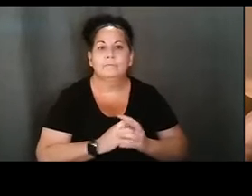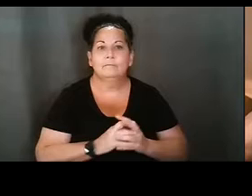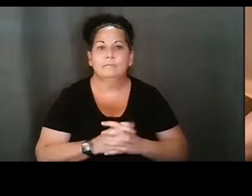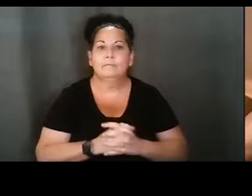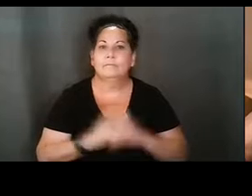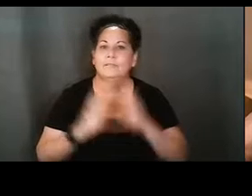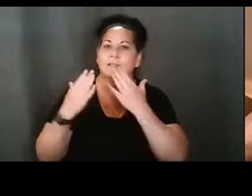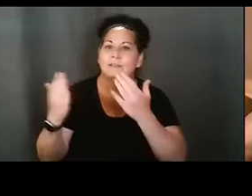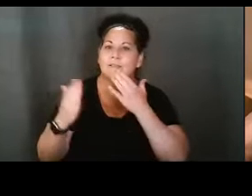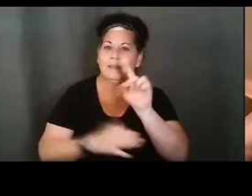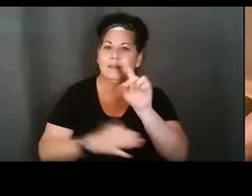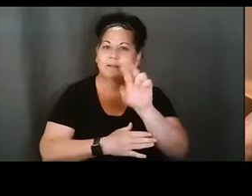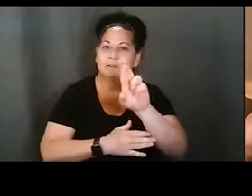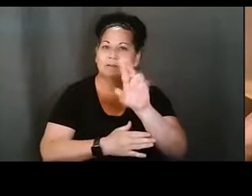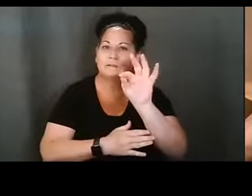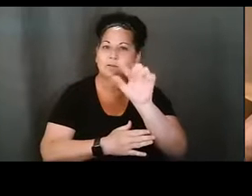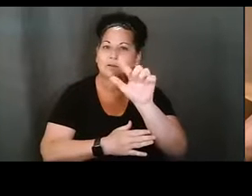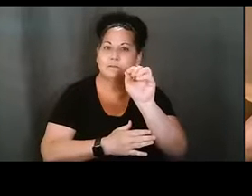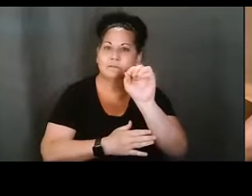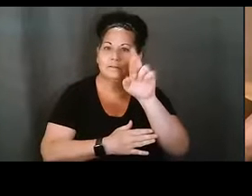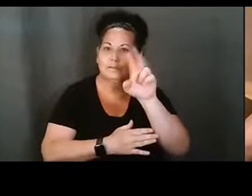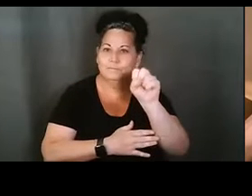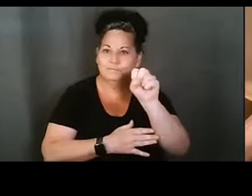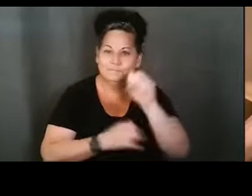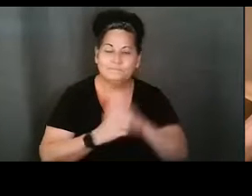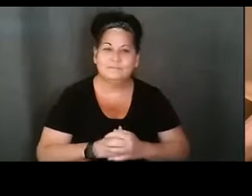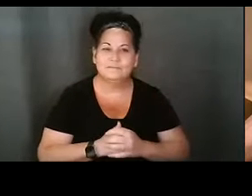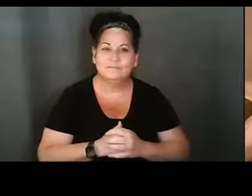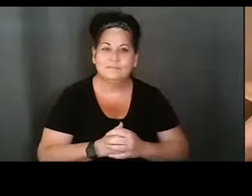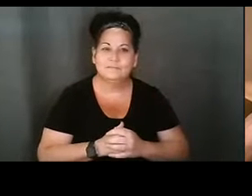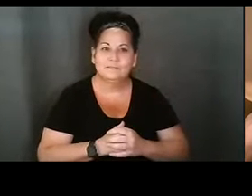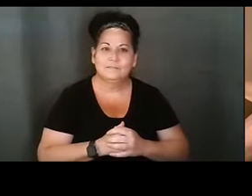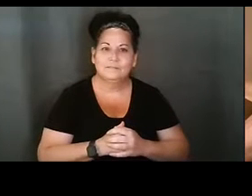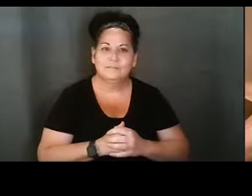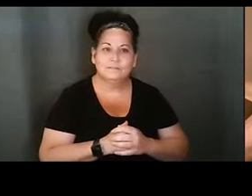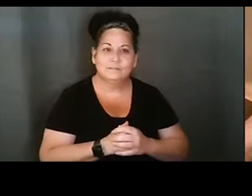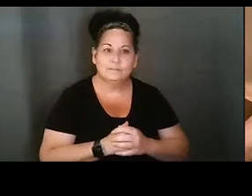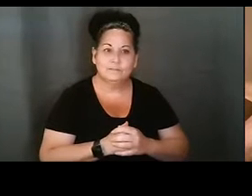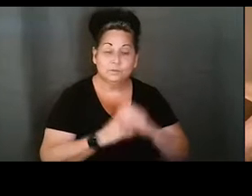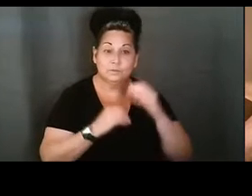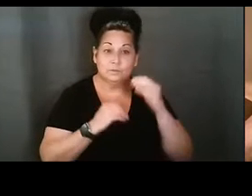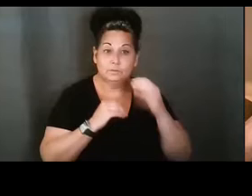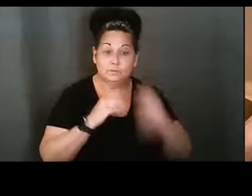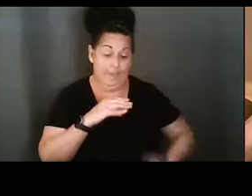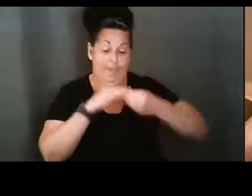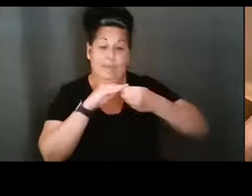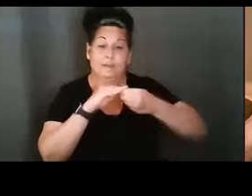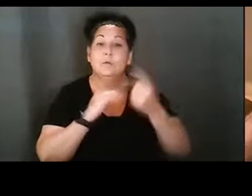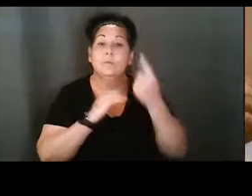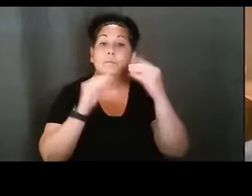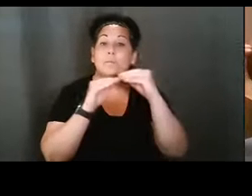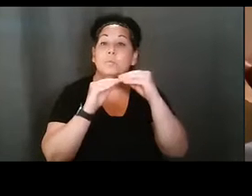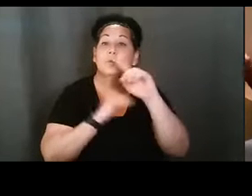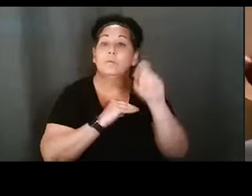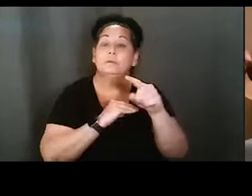Thank you, Dr. Flowers. So to continue or to kind of build on that, another question was, what advice would